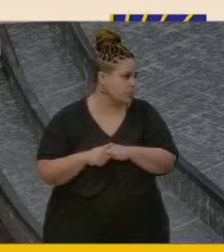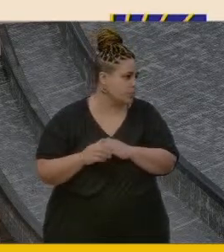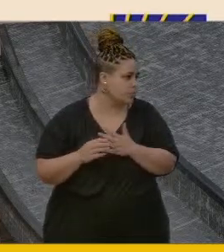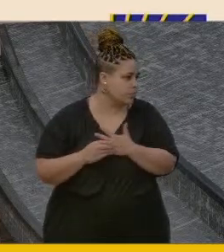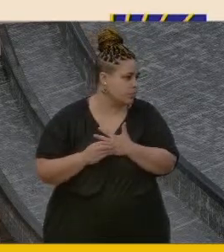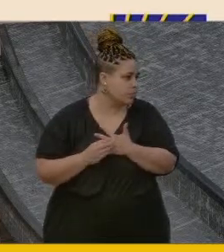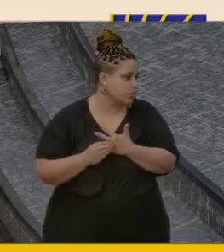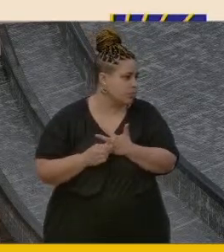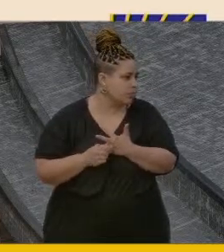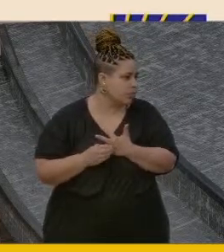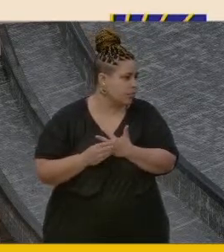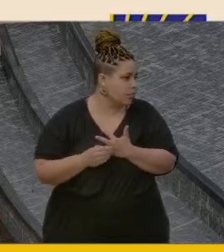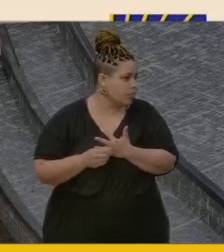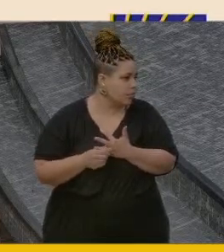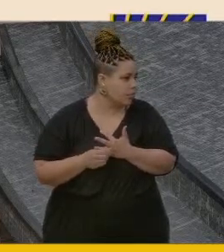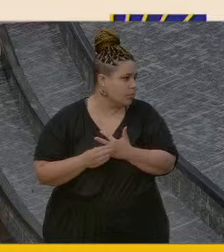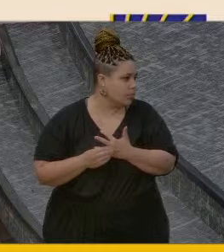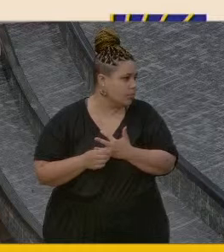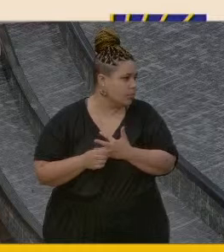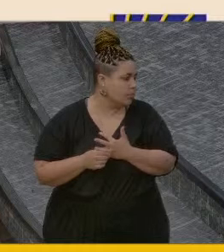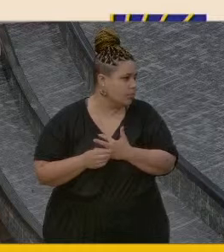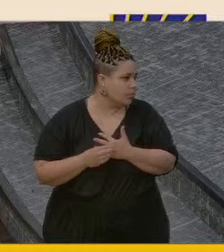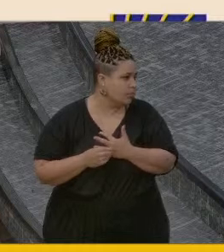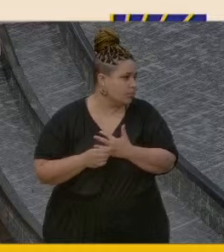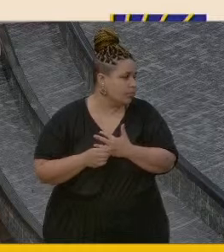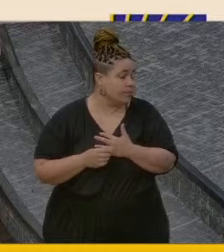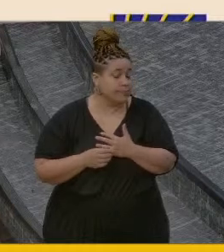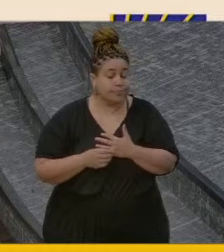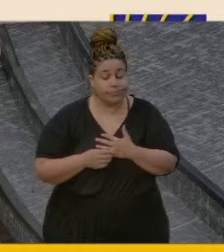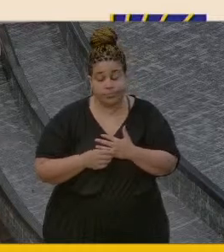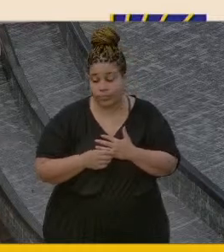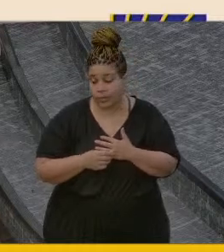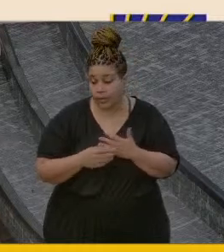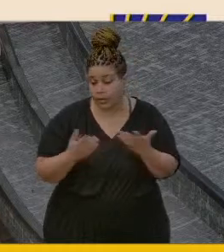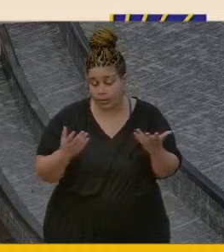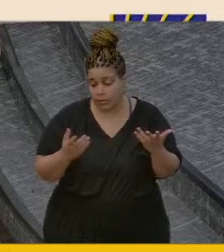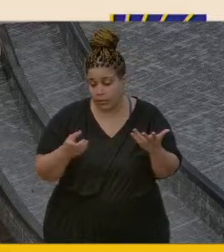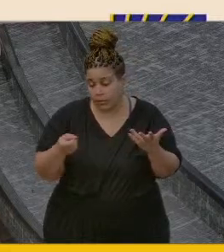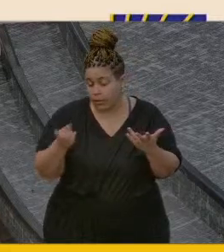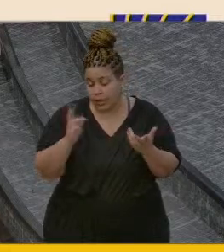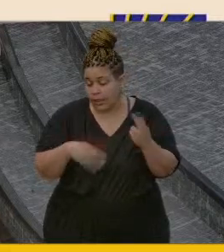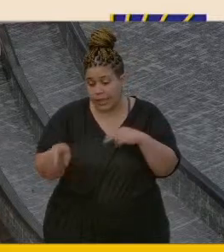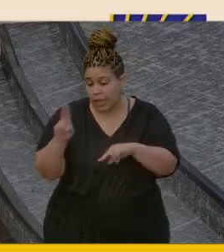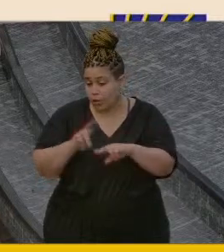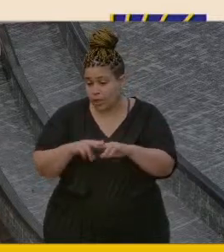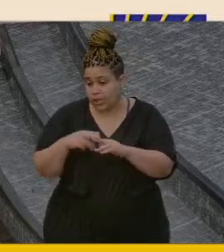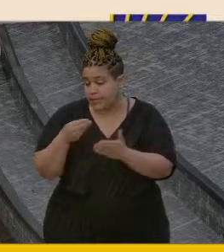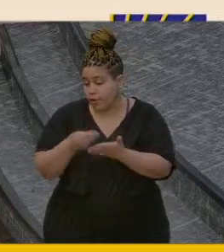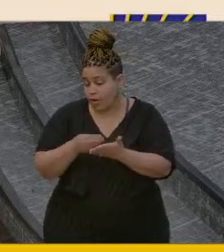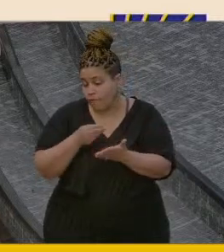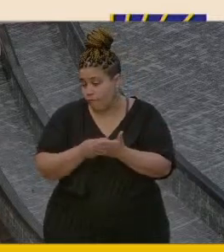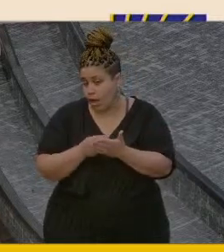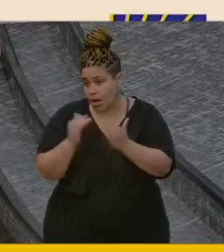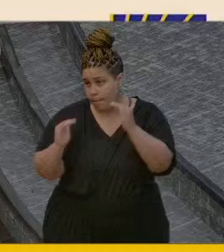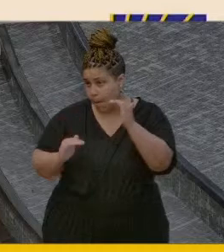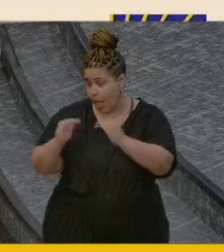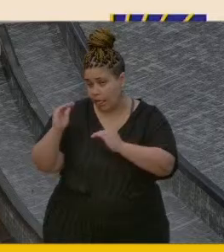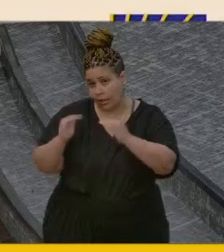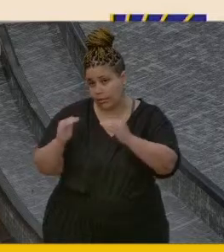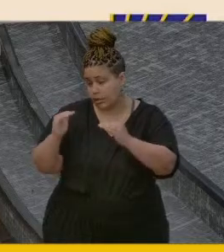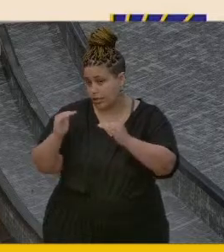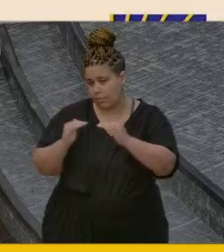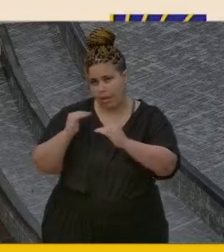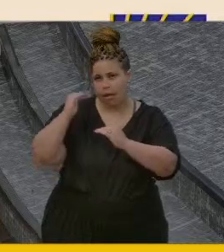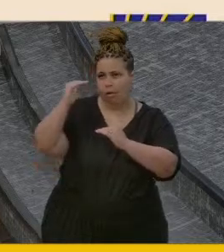So I don't know when we start thinking about what to do with that increase for fund balance that's beyond our